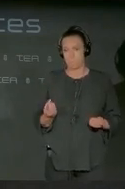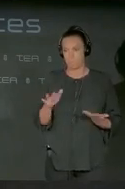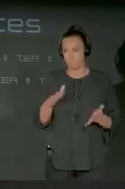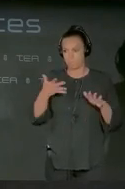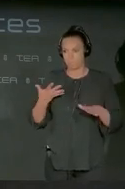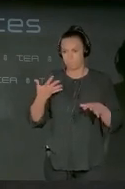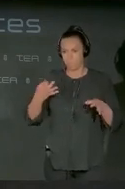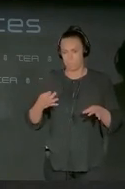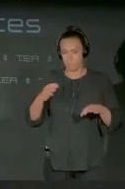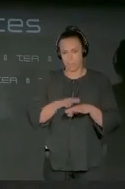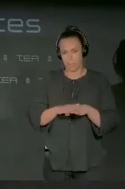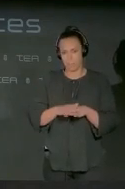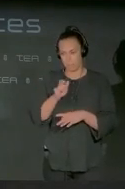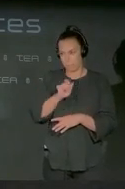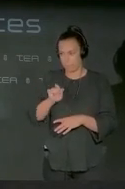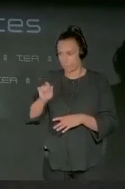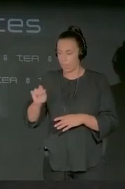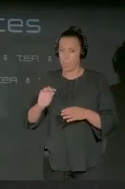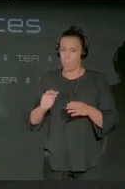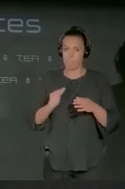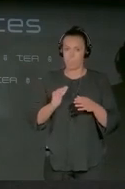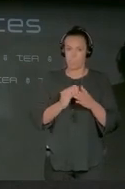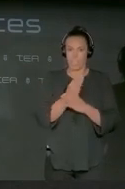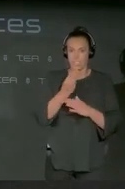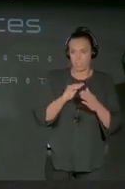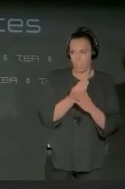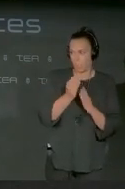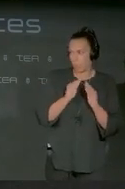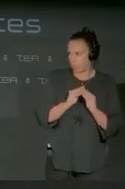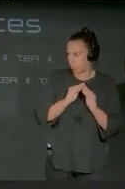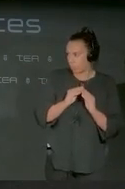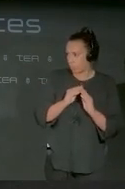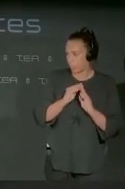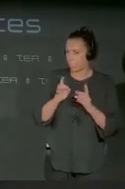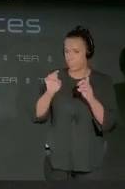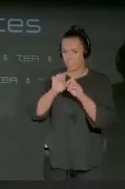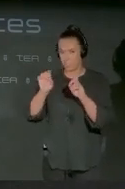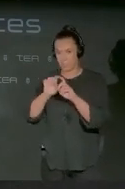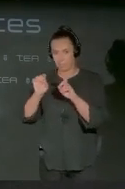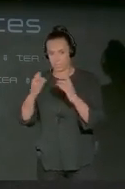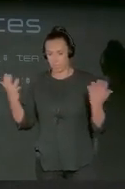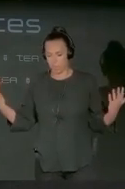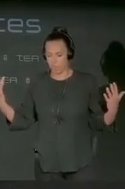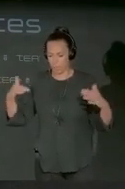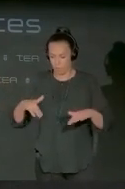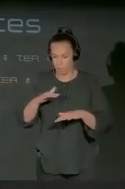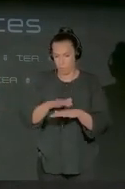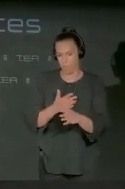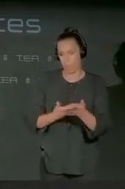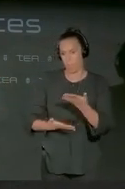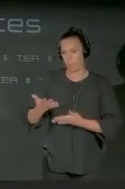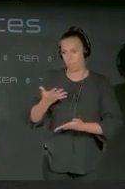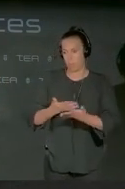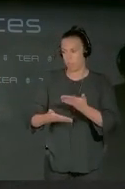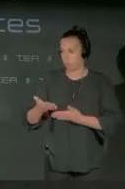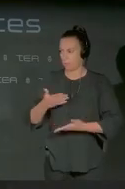difficulty participating, and help them access the market and find partners and collaborators.